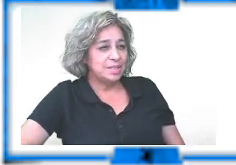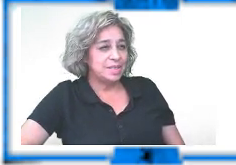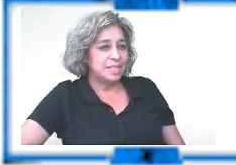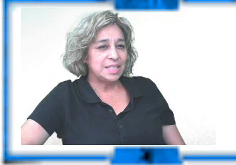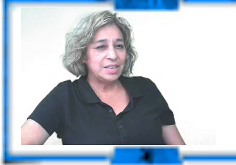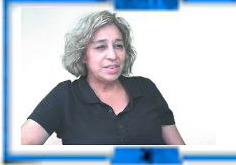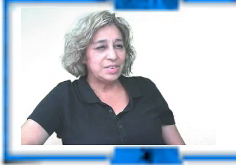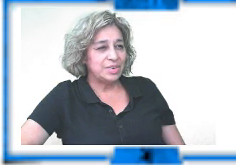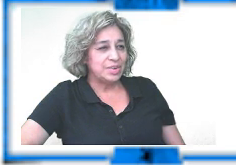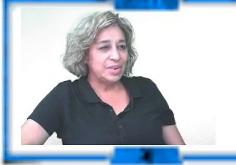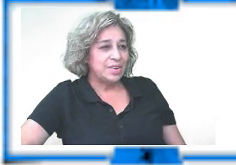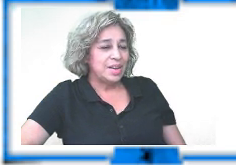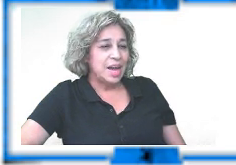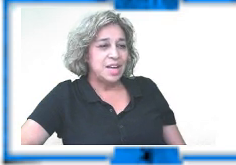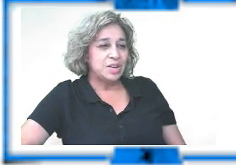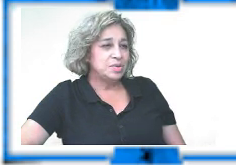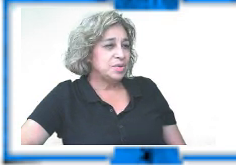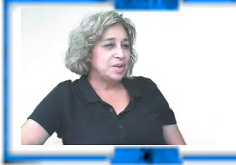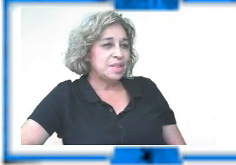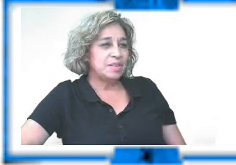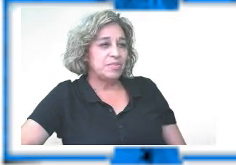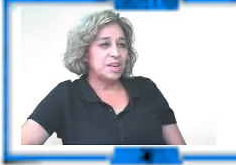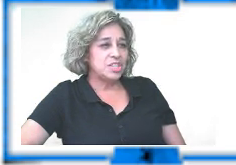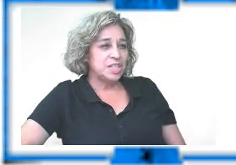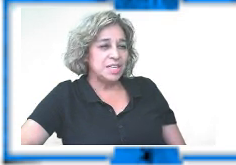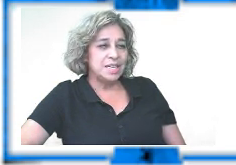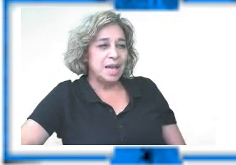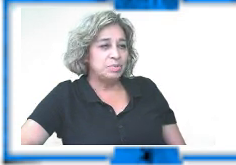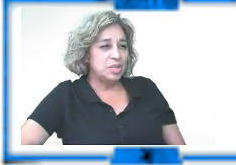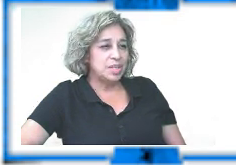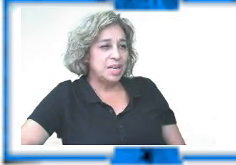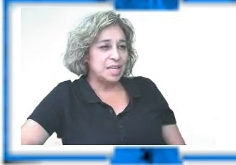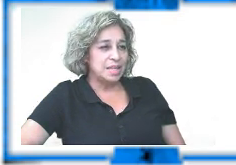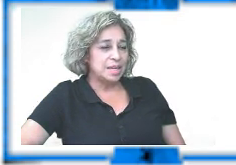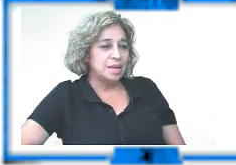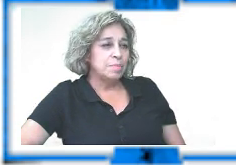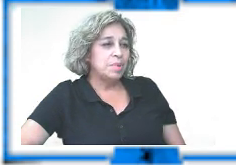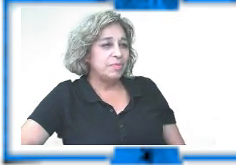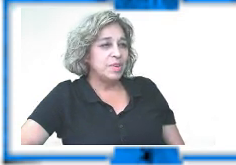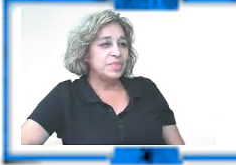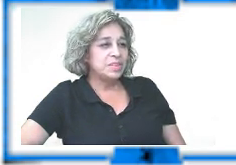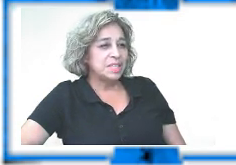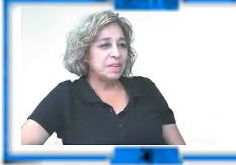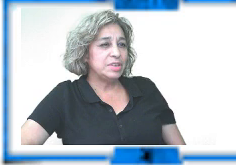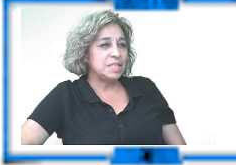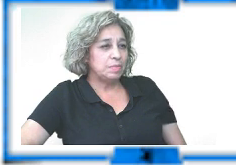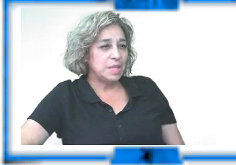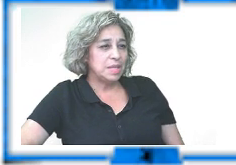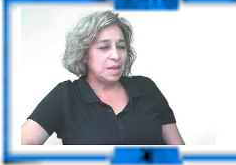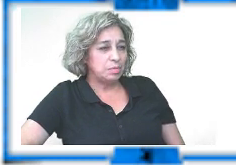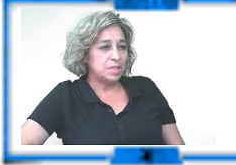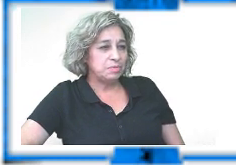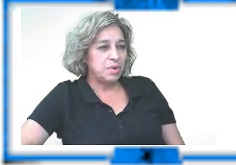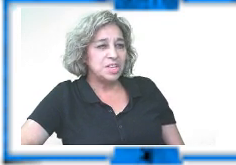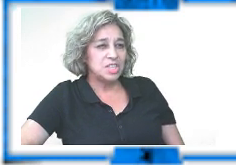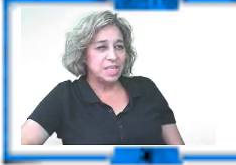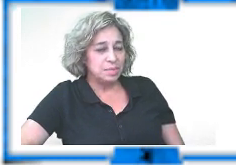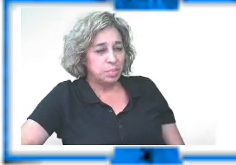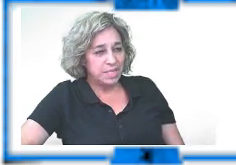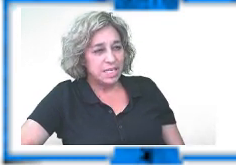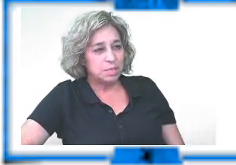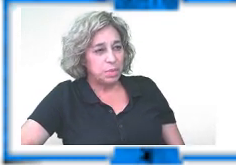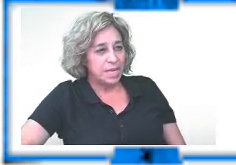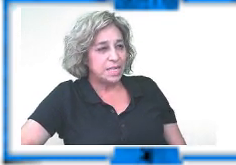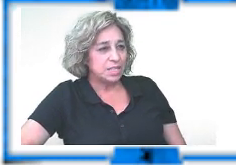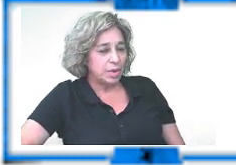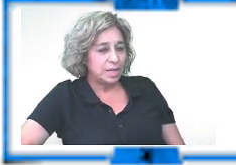always necessary to. I don't do anything fraudulent, absolutely nothing. But if you've discovered something that was fraudulent,